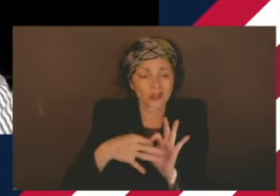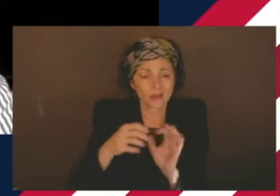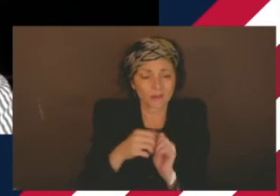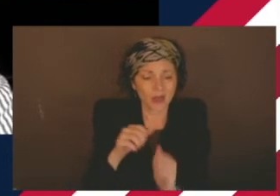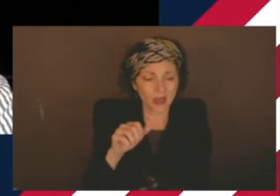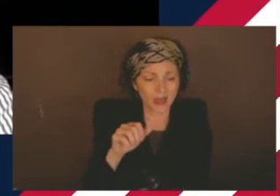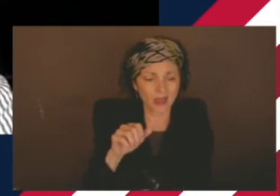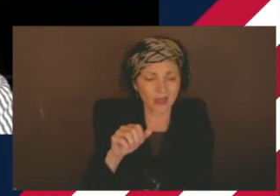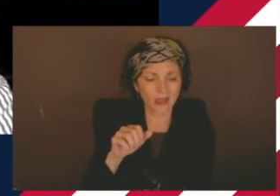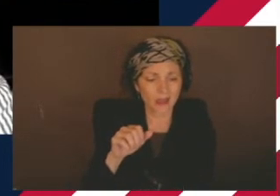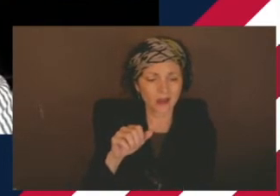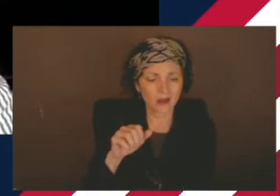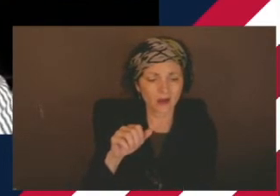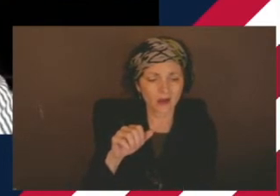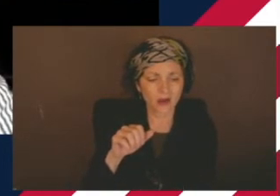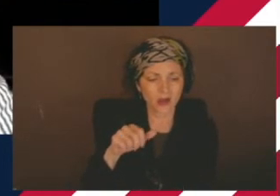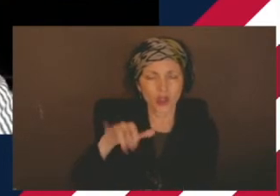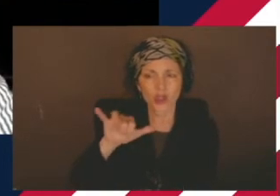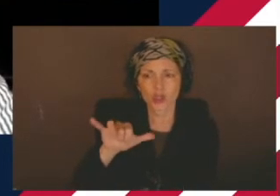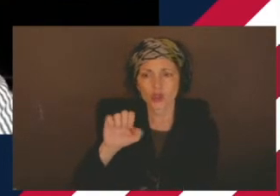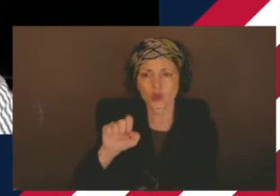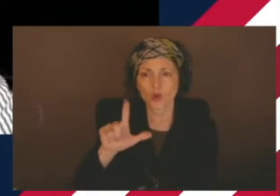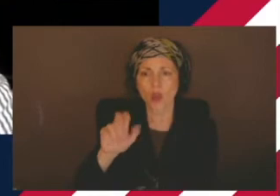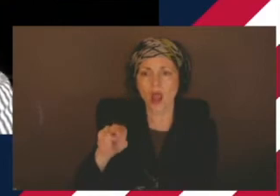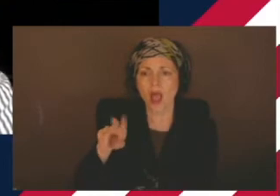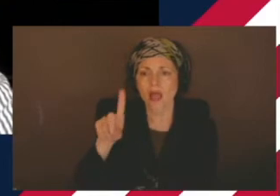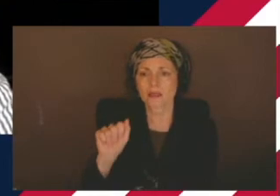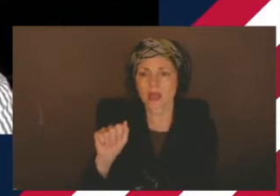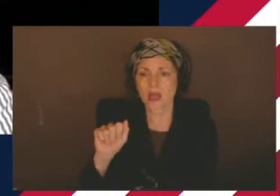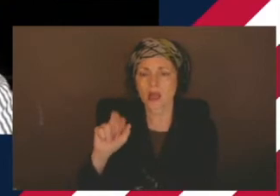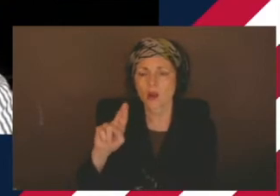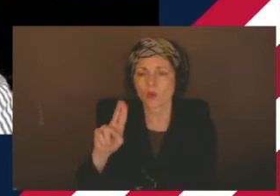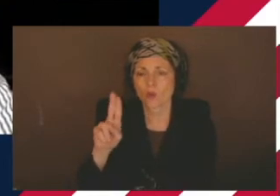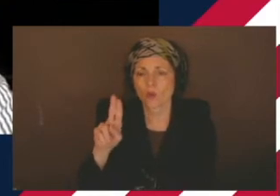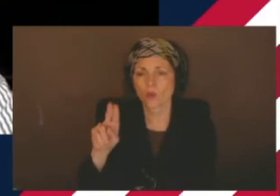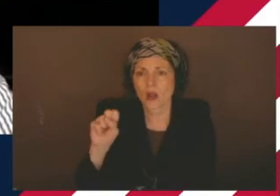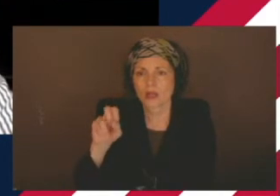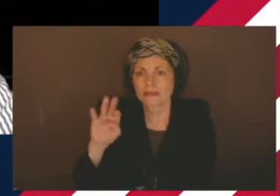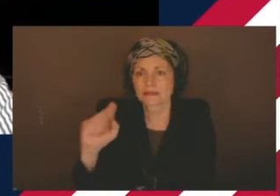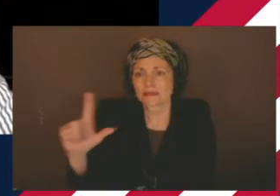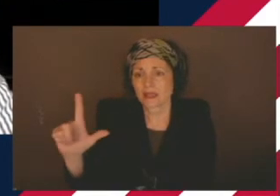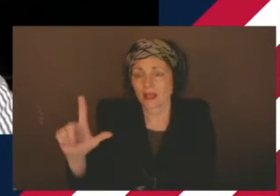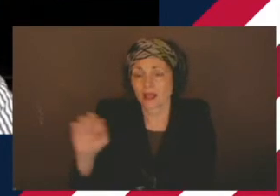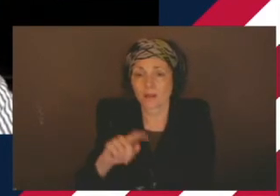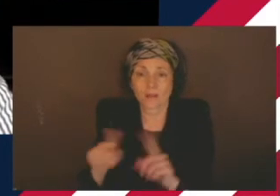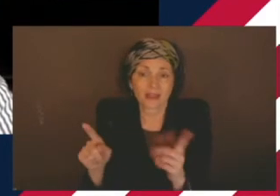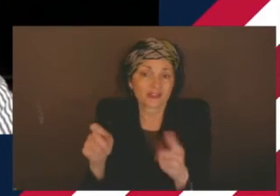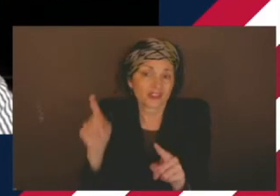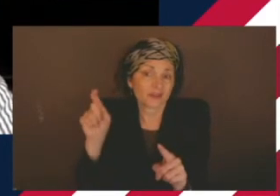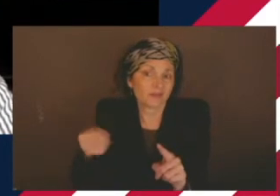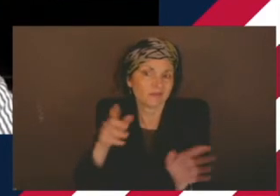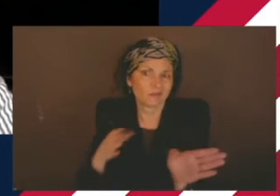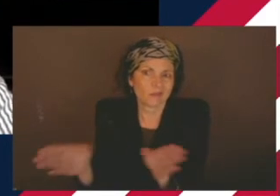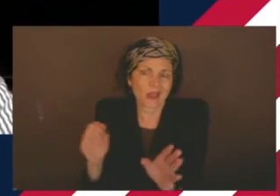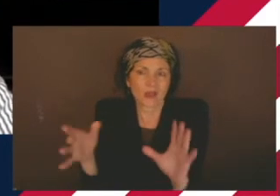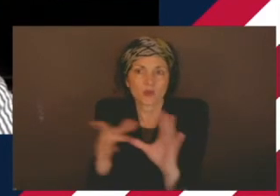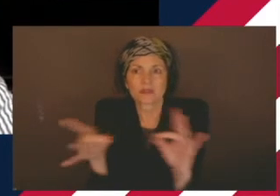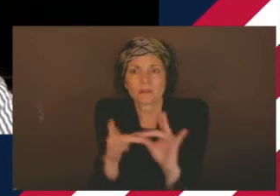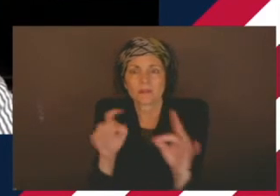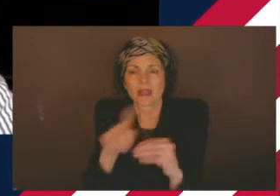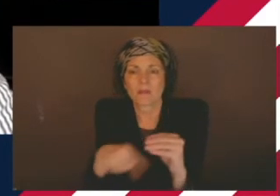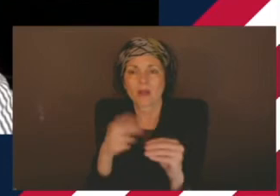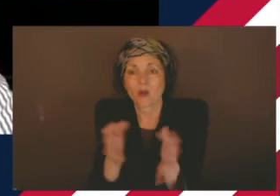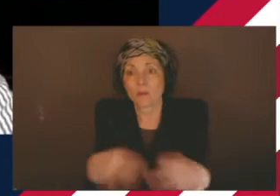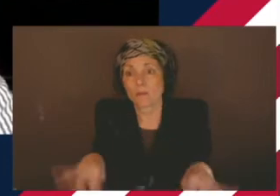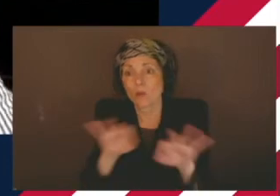Florida Democratic Party's Senior Caucus President. Ms. Russell was going to speak about the importance of protecting Social